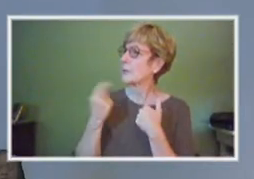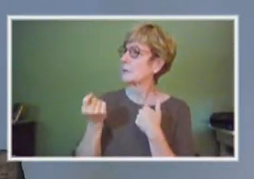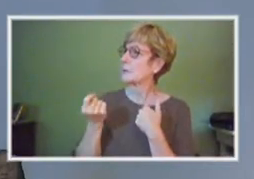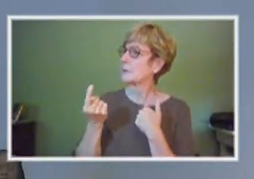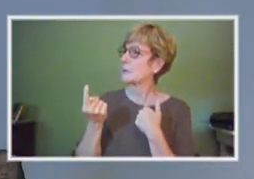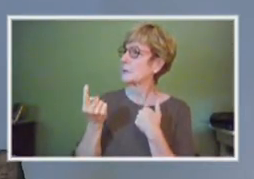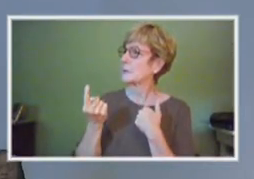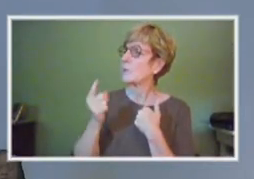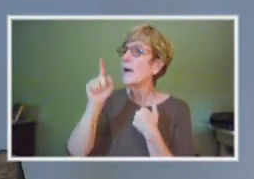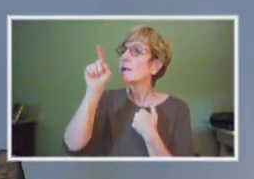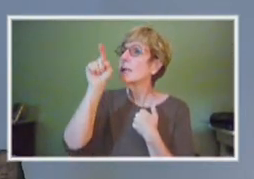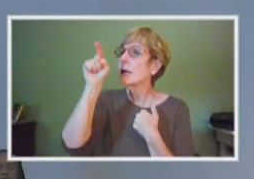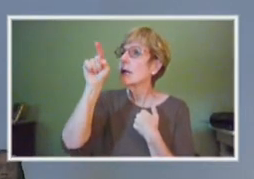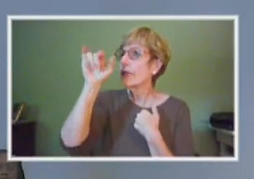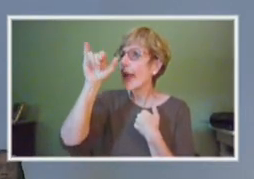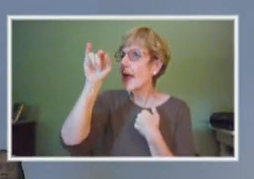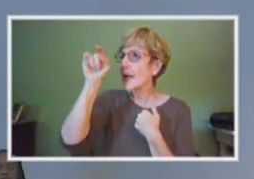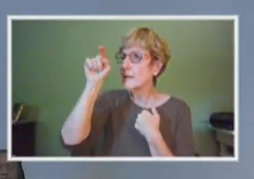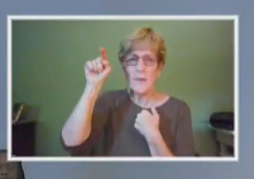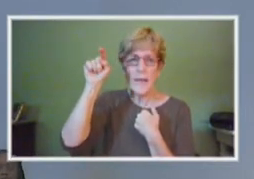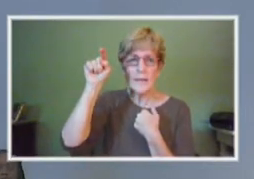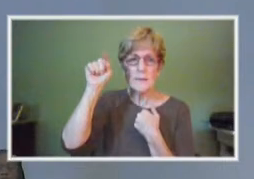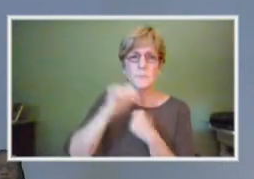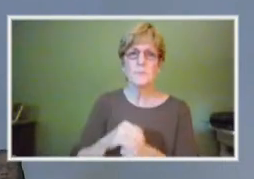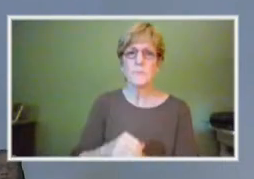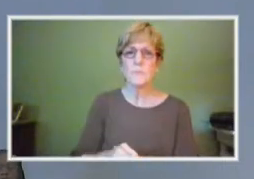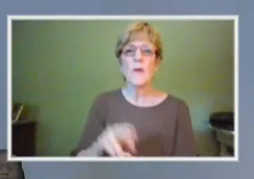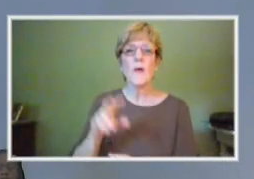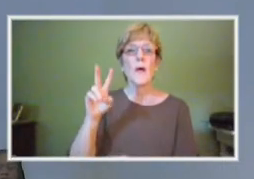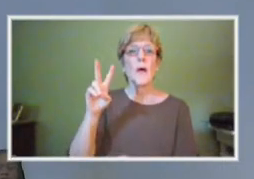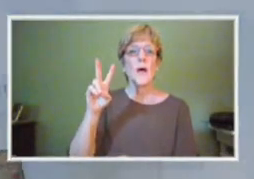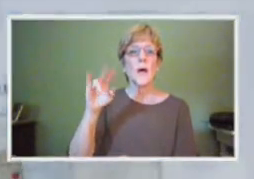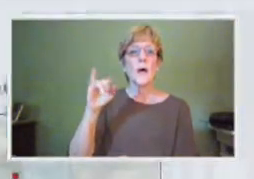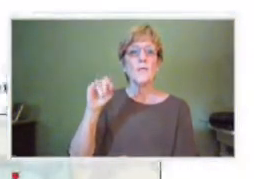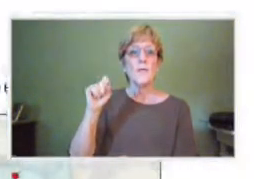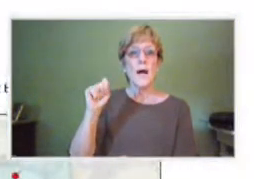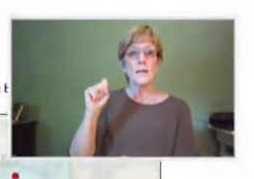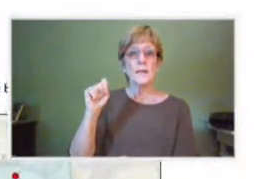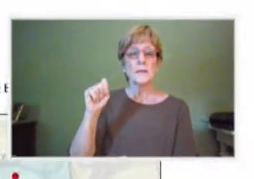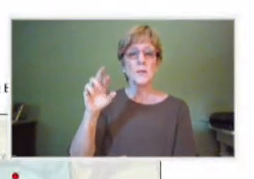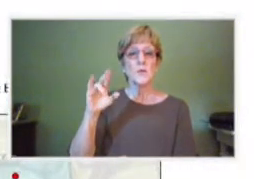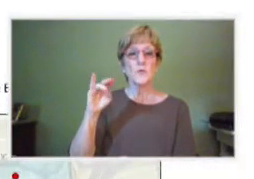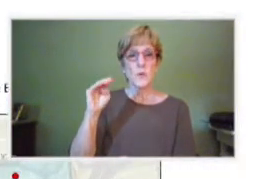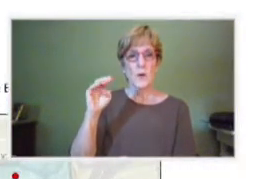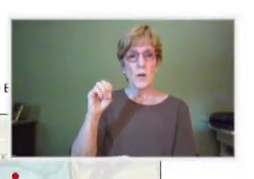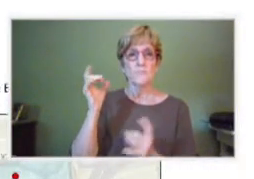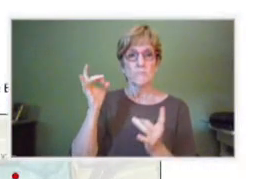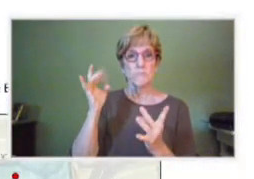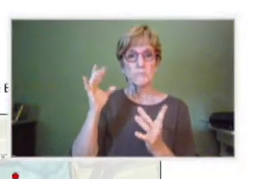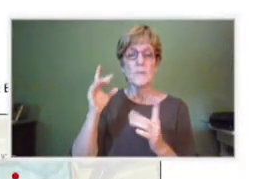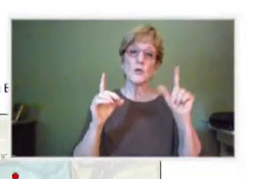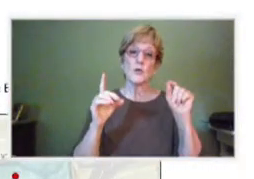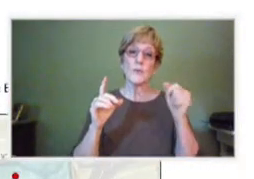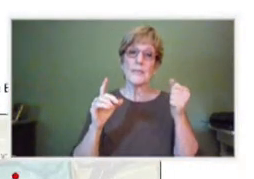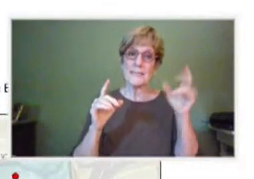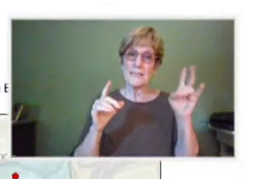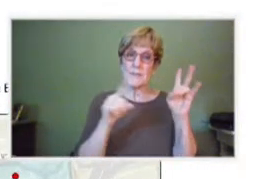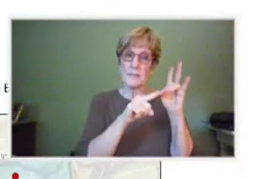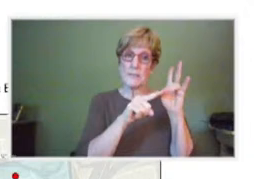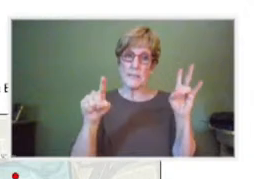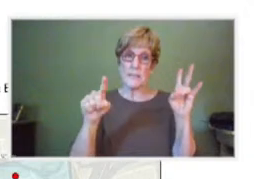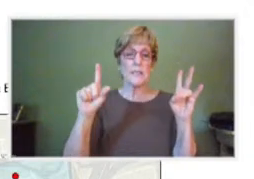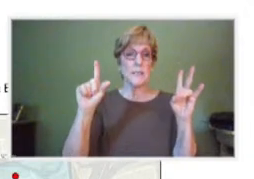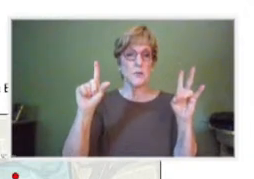we go, that's the... Yep, so this is violent crime that has occurred from a span between 2017 and 2021.